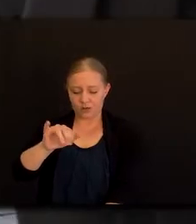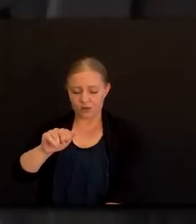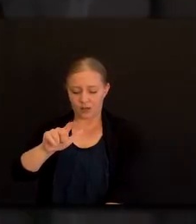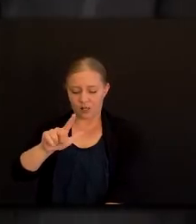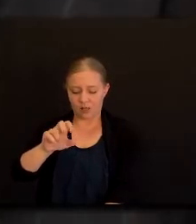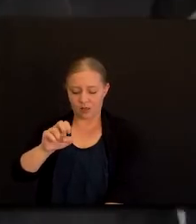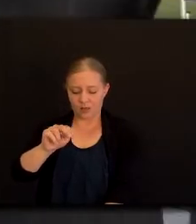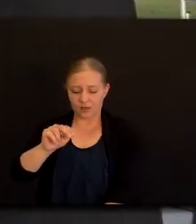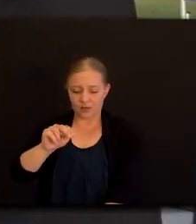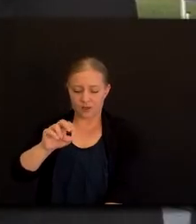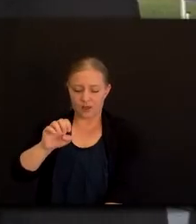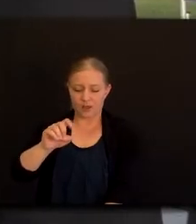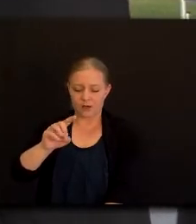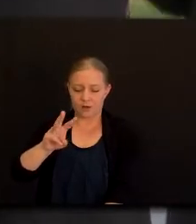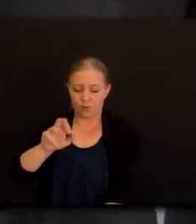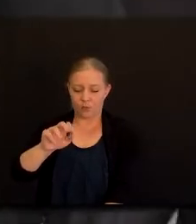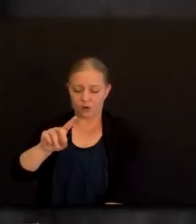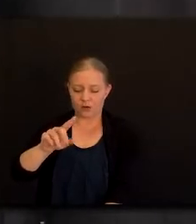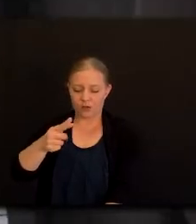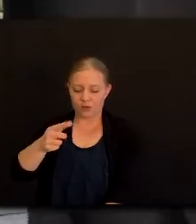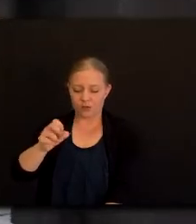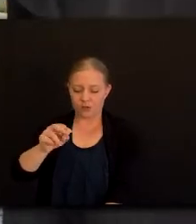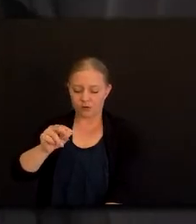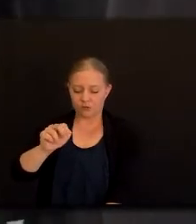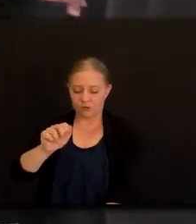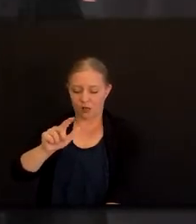Jalen O'Neill Edward Generally.